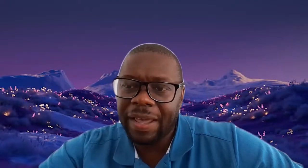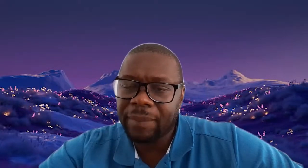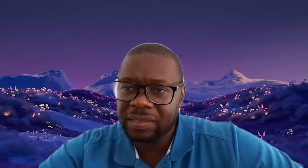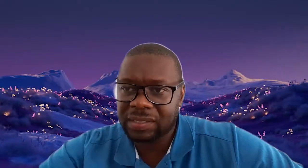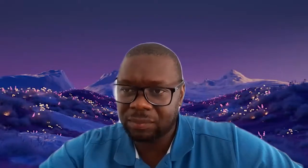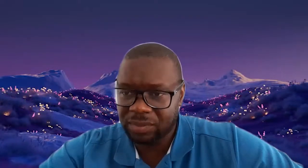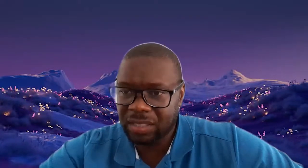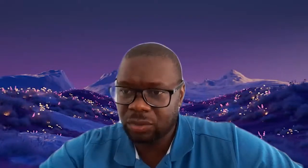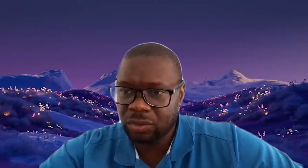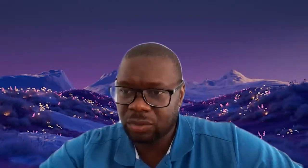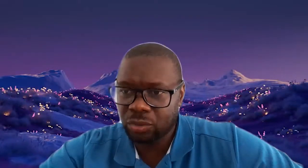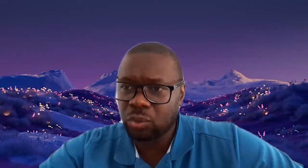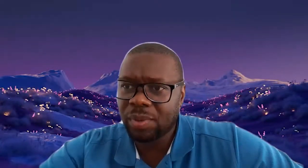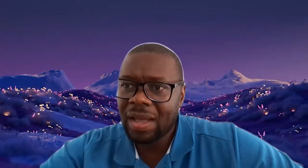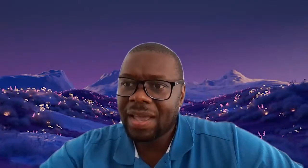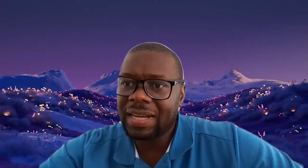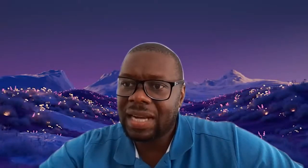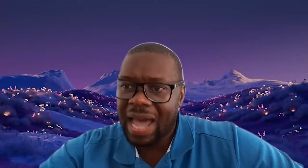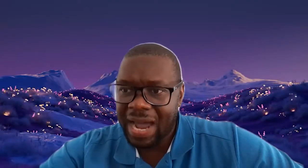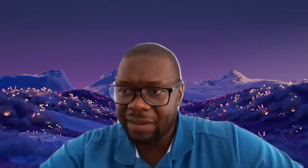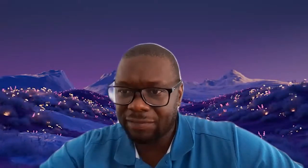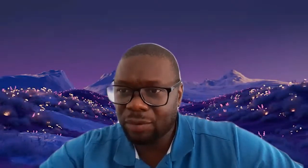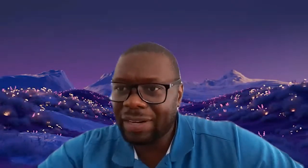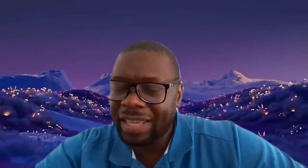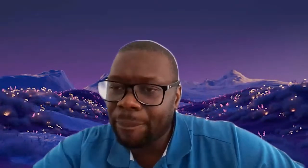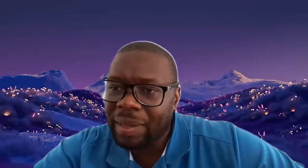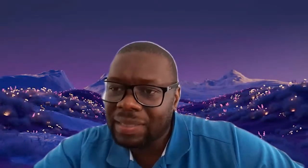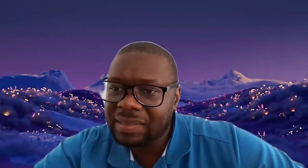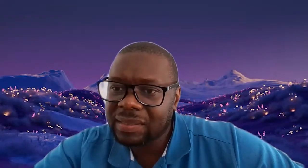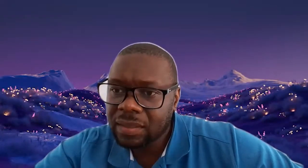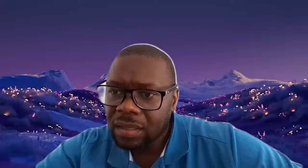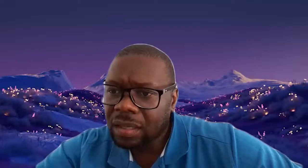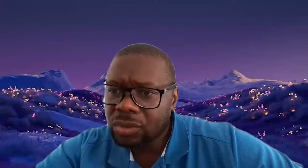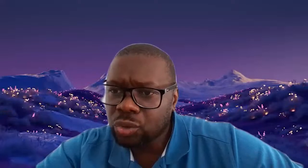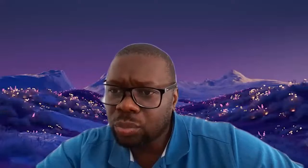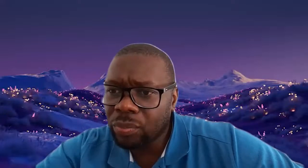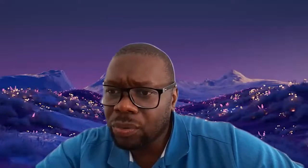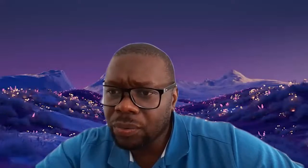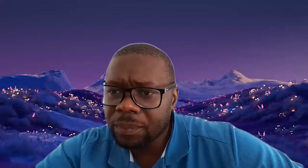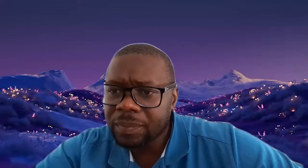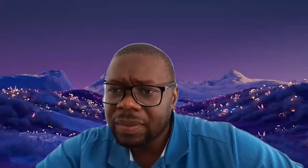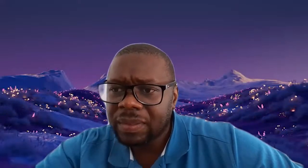live on MS Teams and YouTube and live on campus